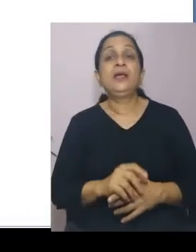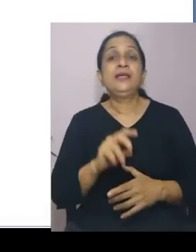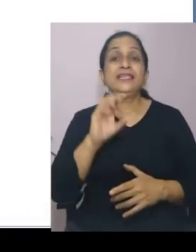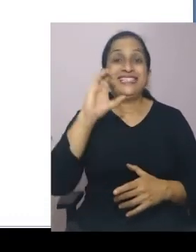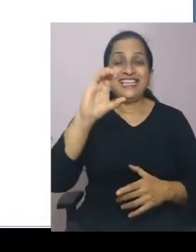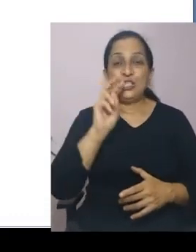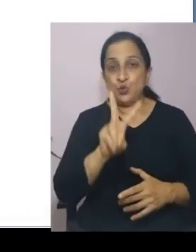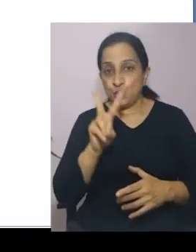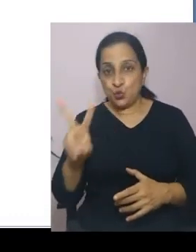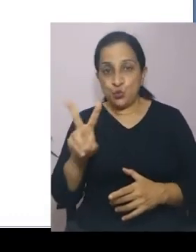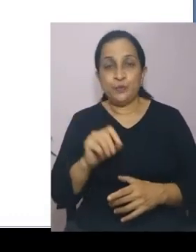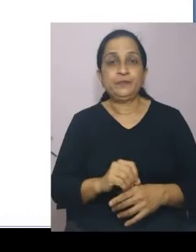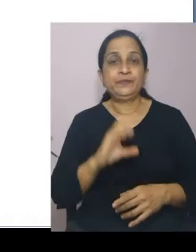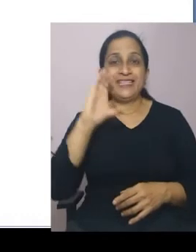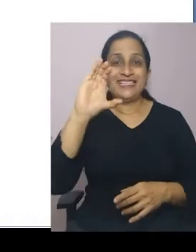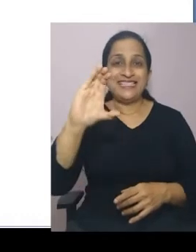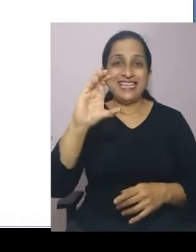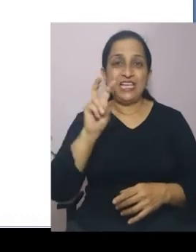okay, then